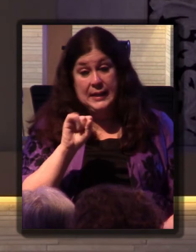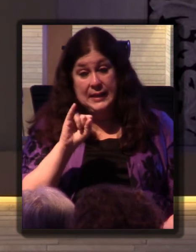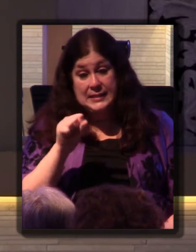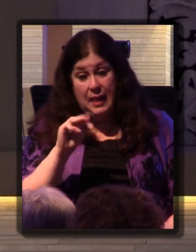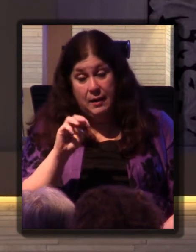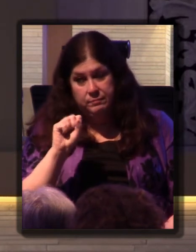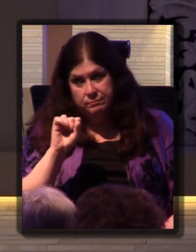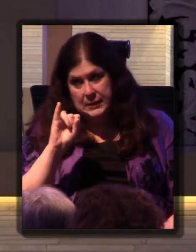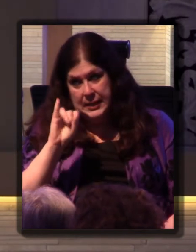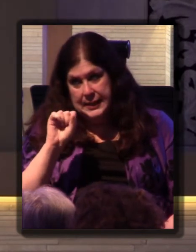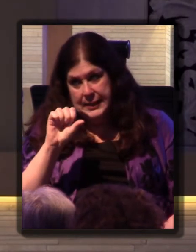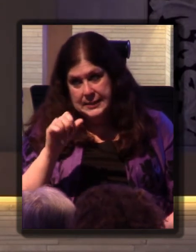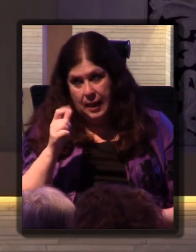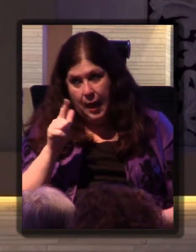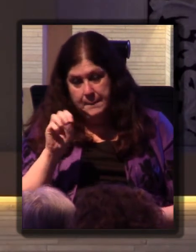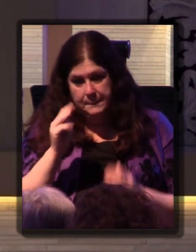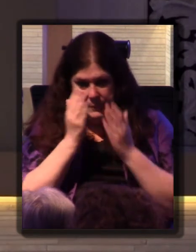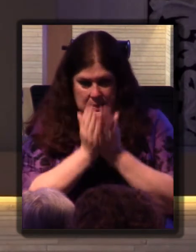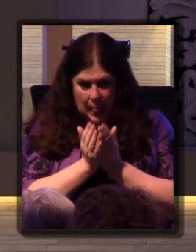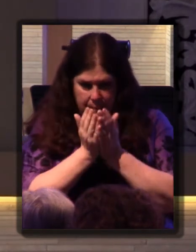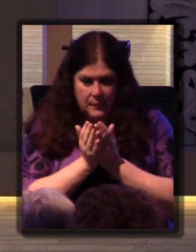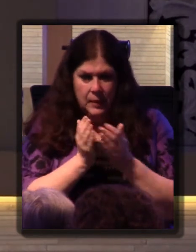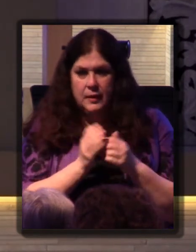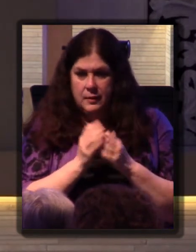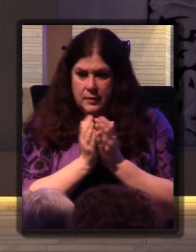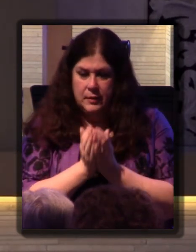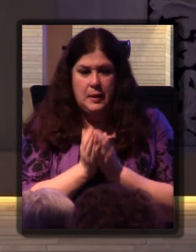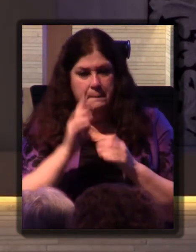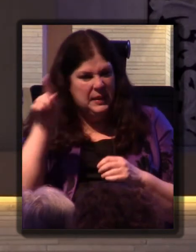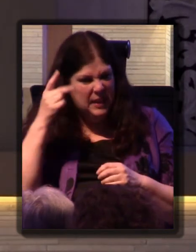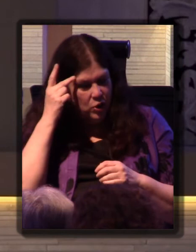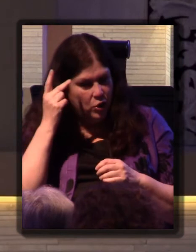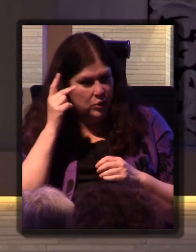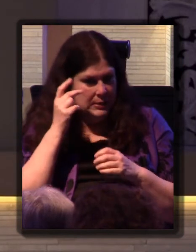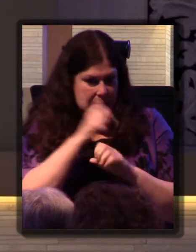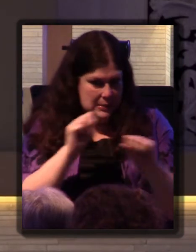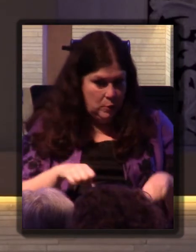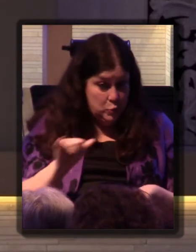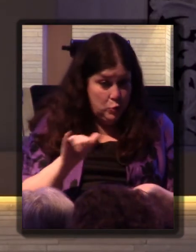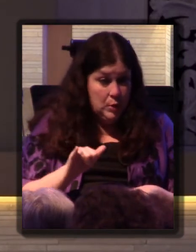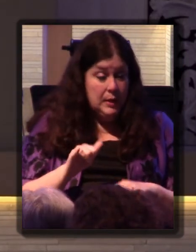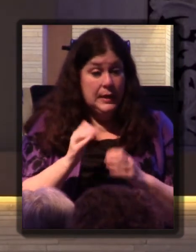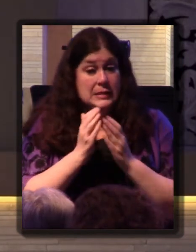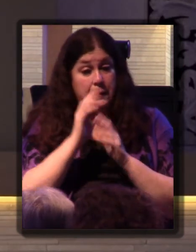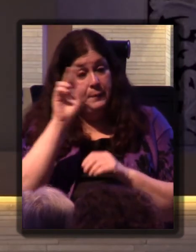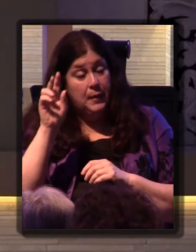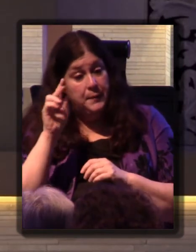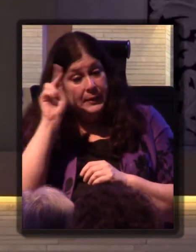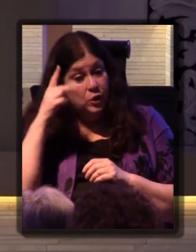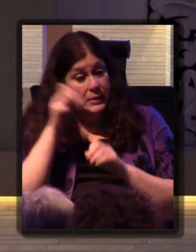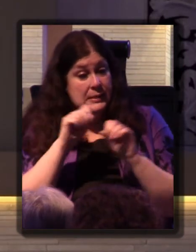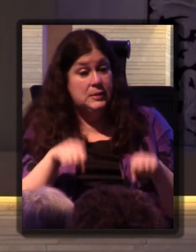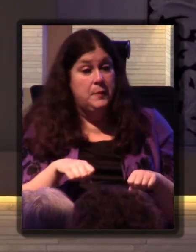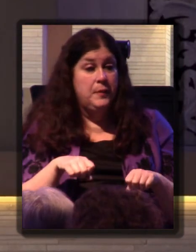why Islam is such a force, because it is not just a religion, it is a political system. And it is a political system